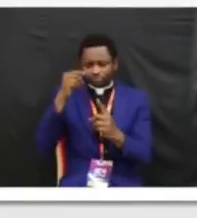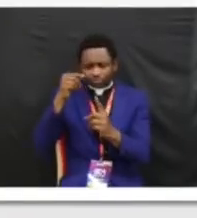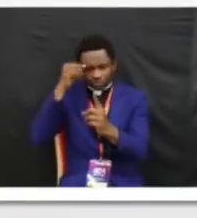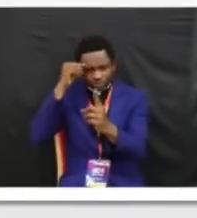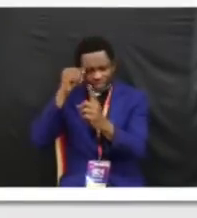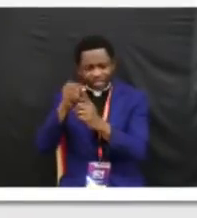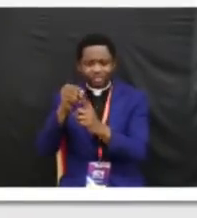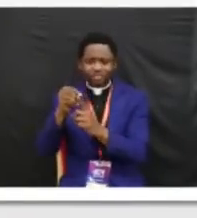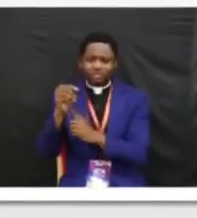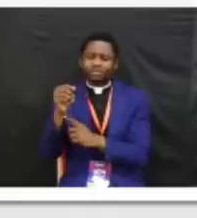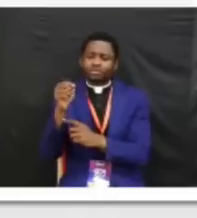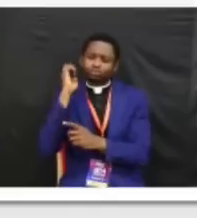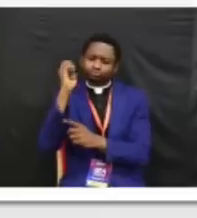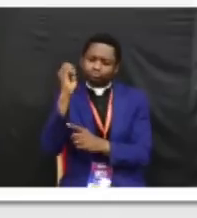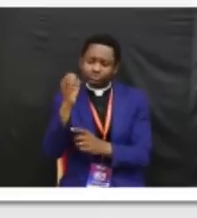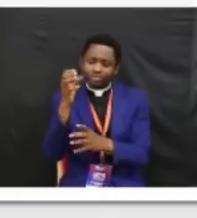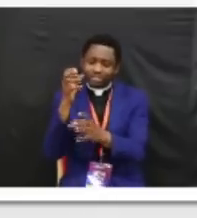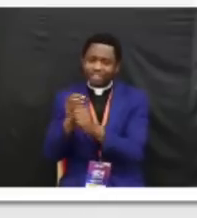37,549